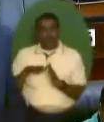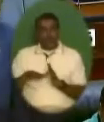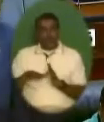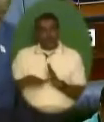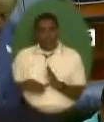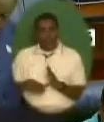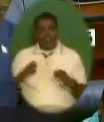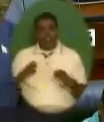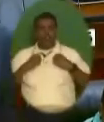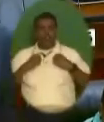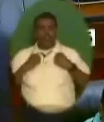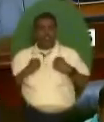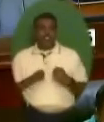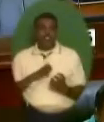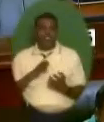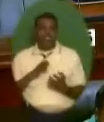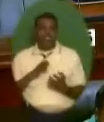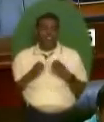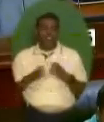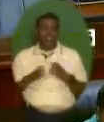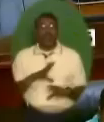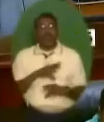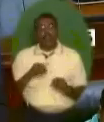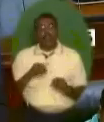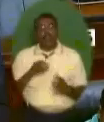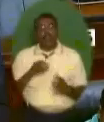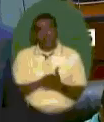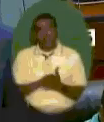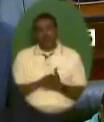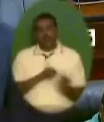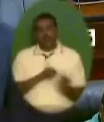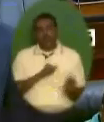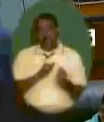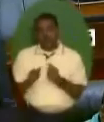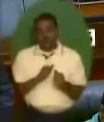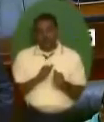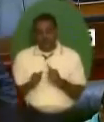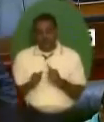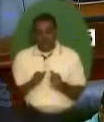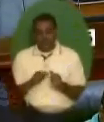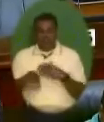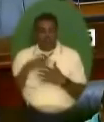the energy sector. And that may very well be a disaster in the making.